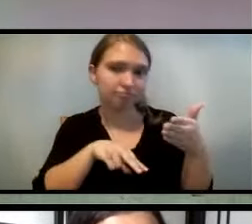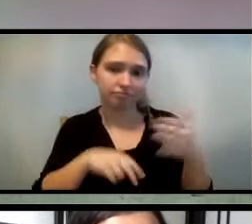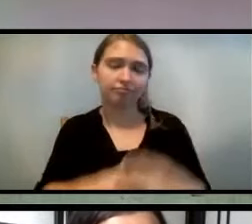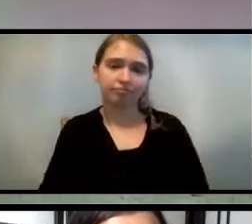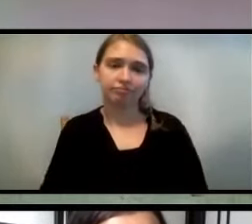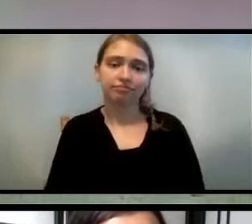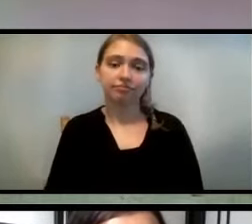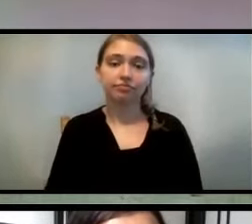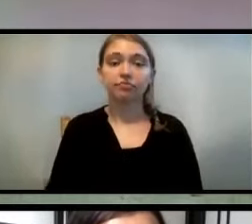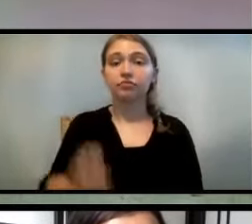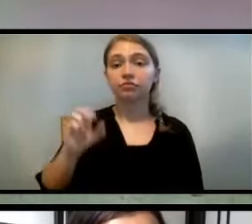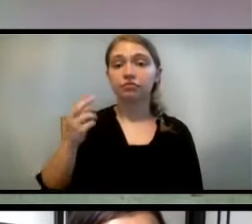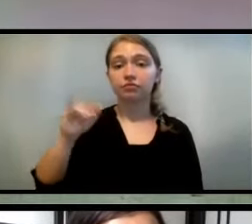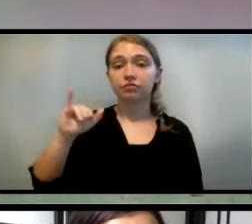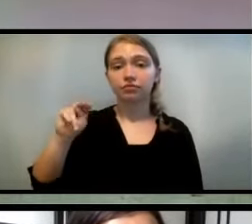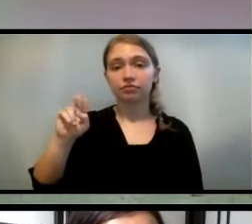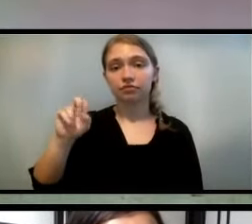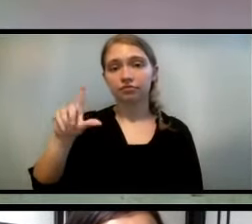Chinelo.